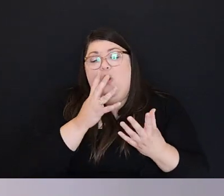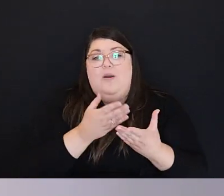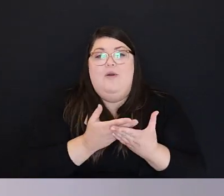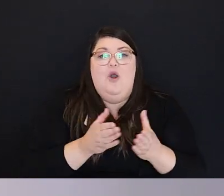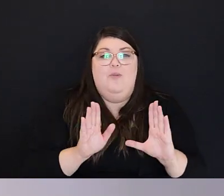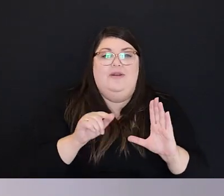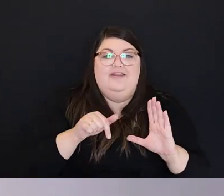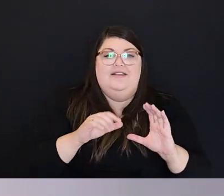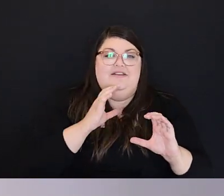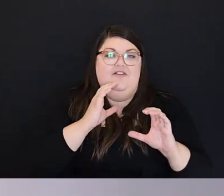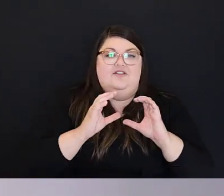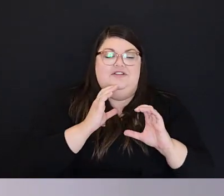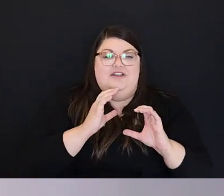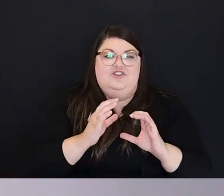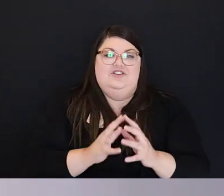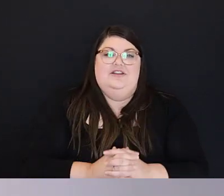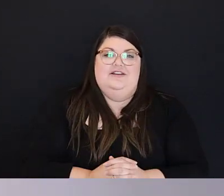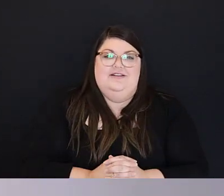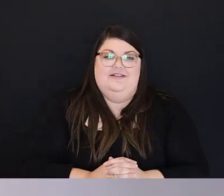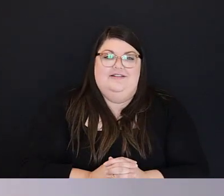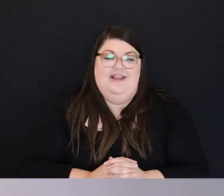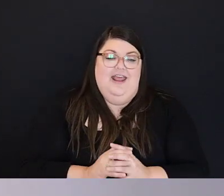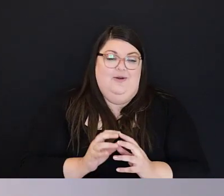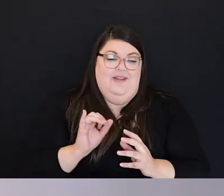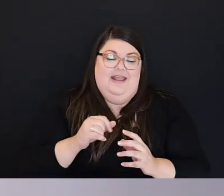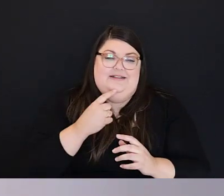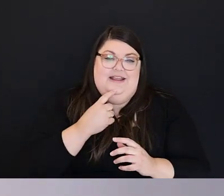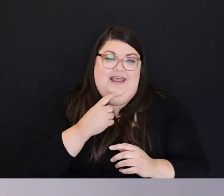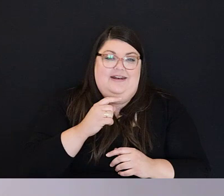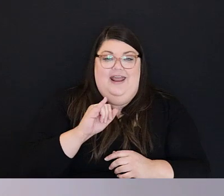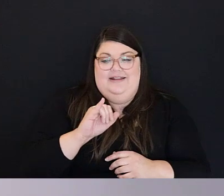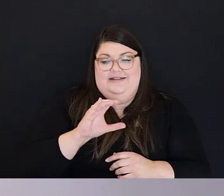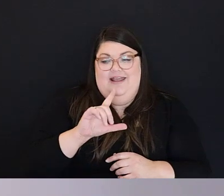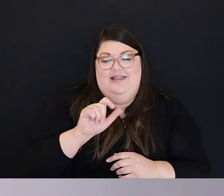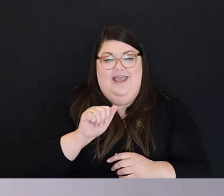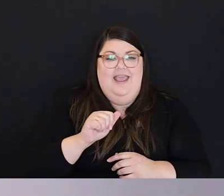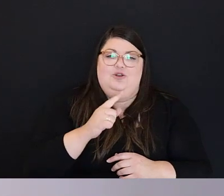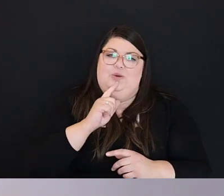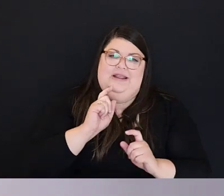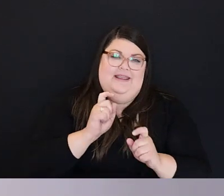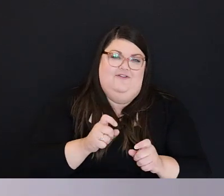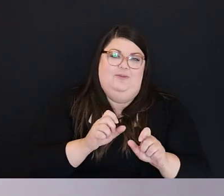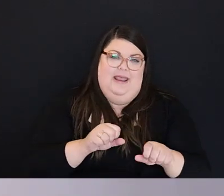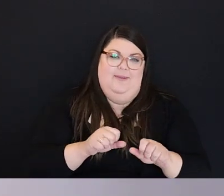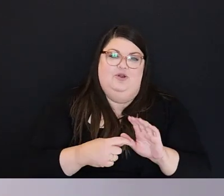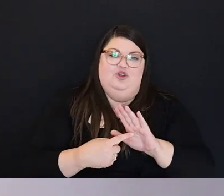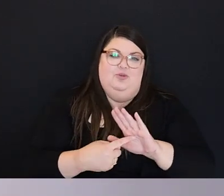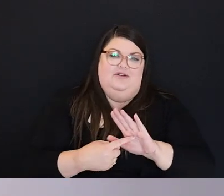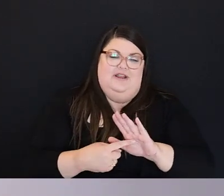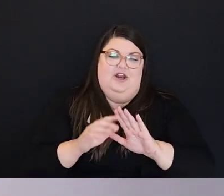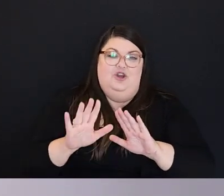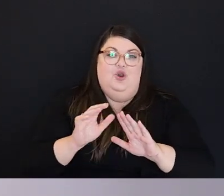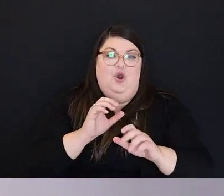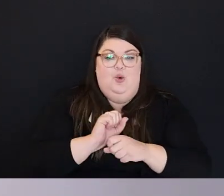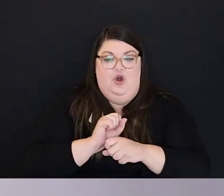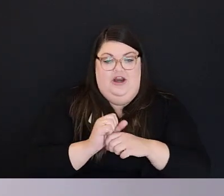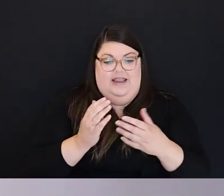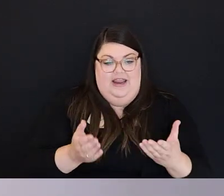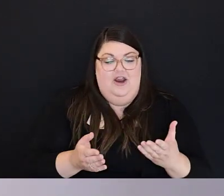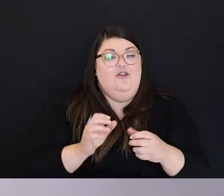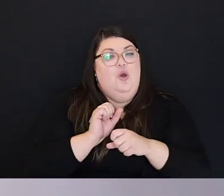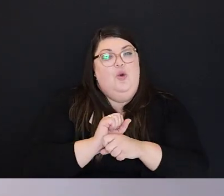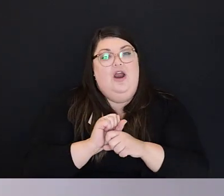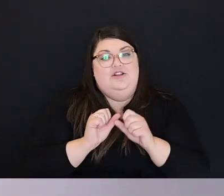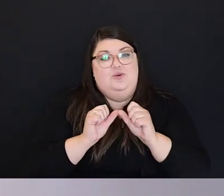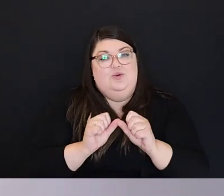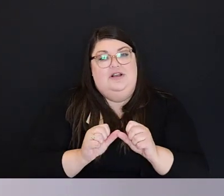in this conversation. And with us at ICALA, it really is a gift to be able to present your work here. The works will